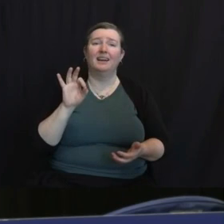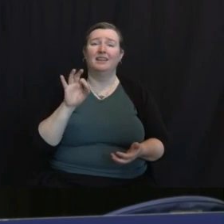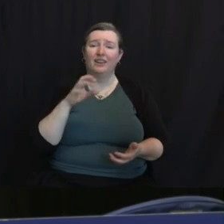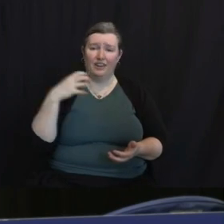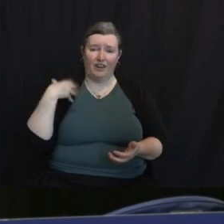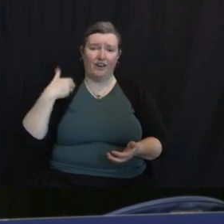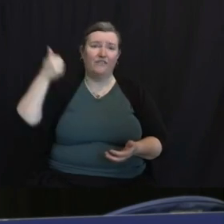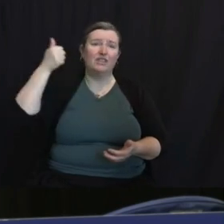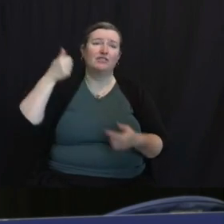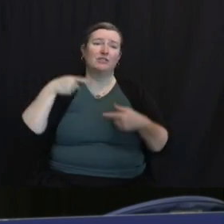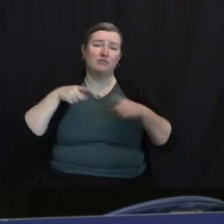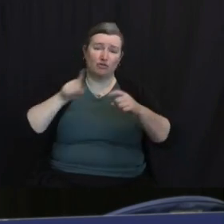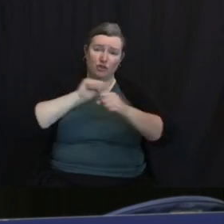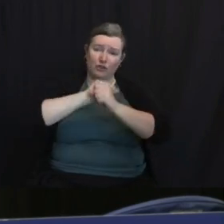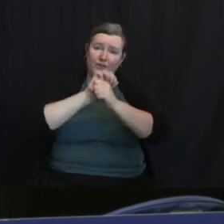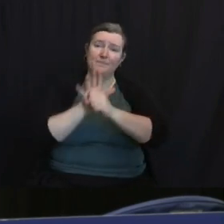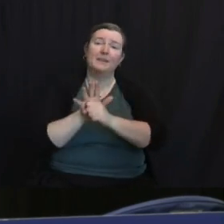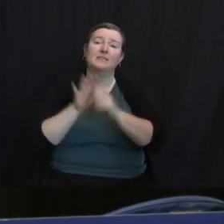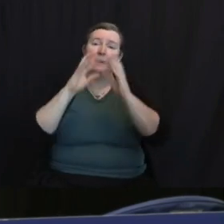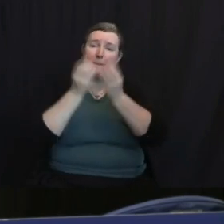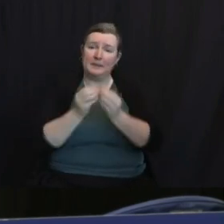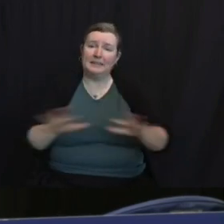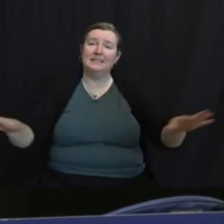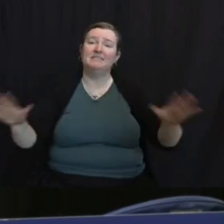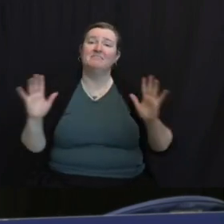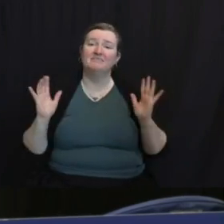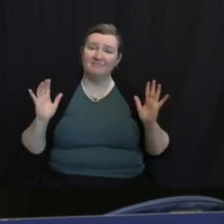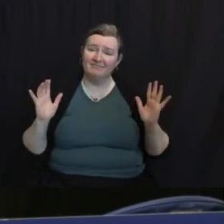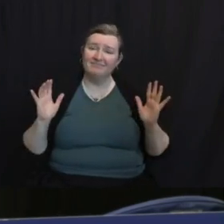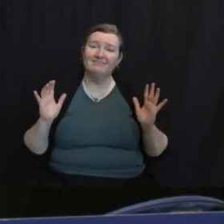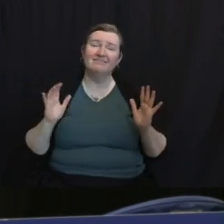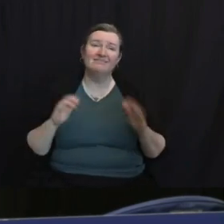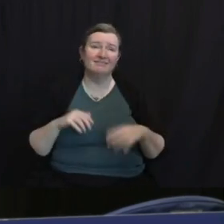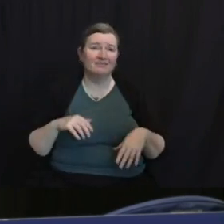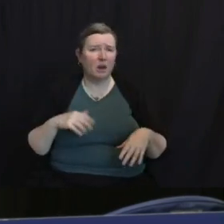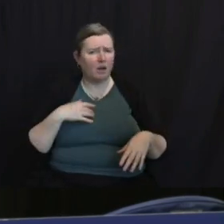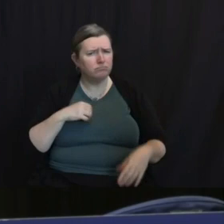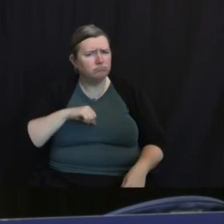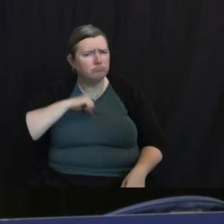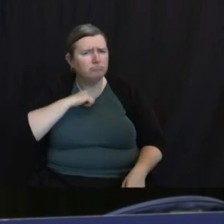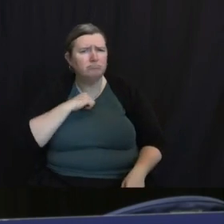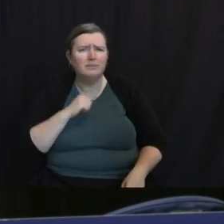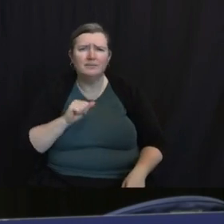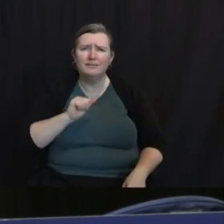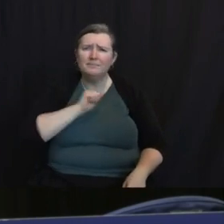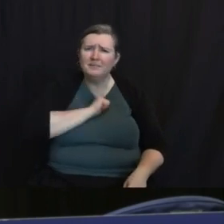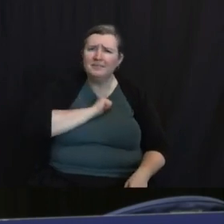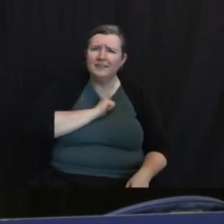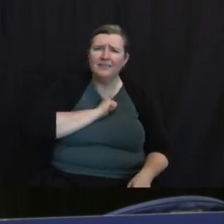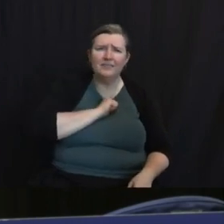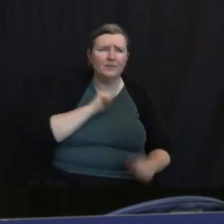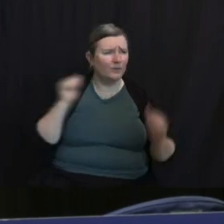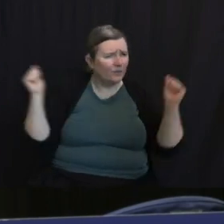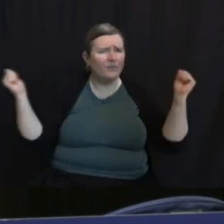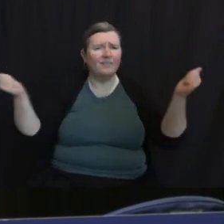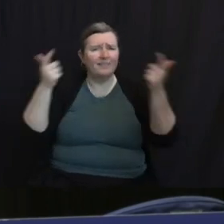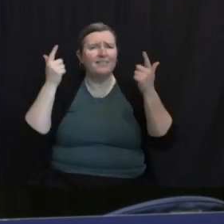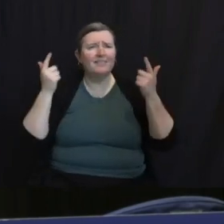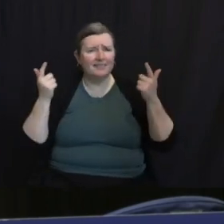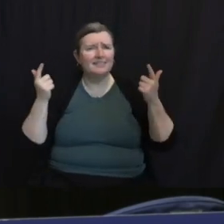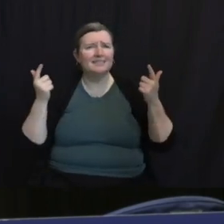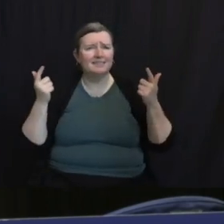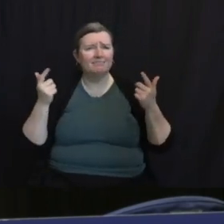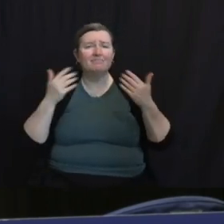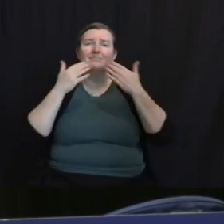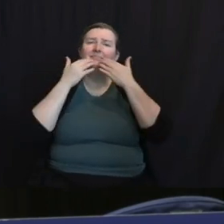very special and tremendous source of personal and professional pride for all of us in the state police, Governor. I just wanted to thank you.